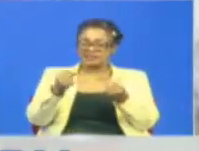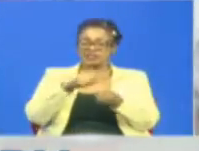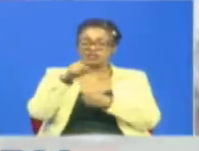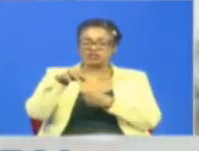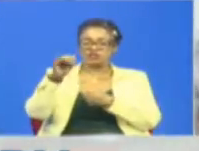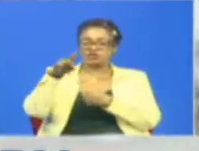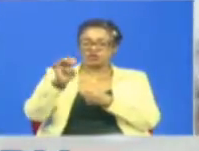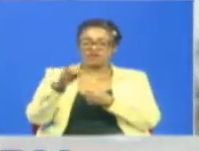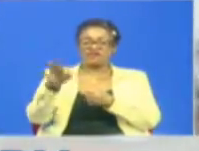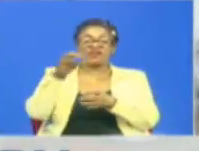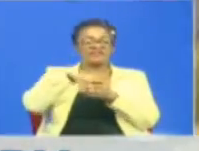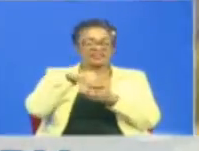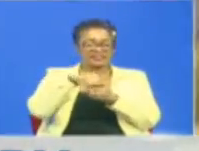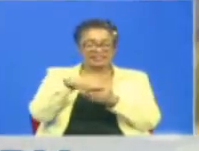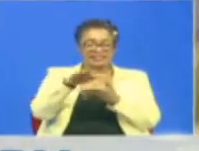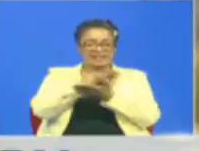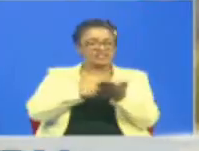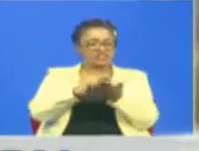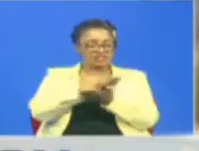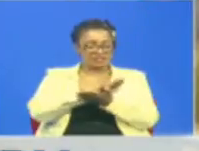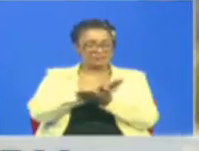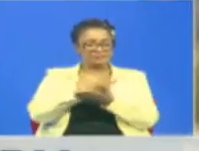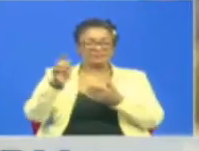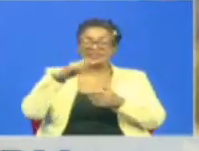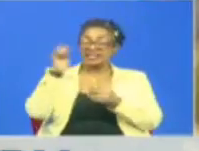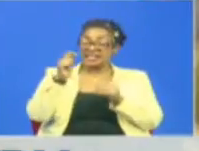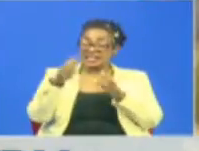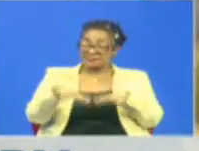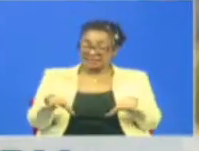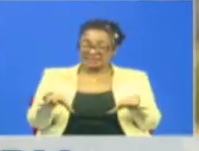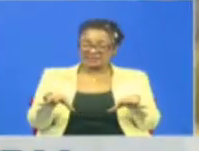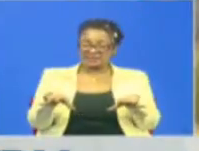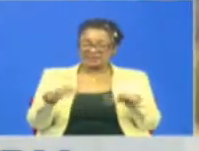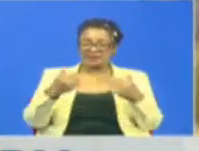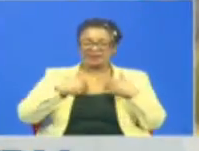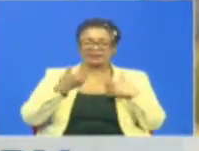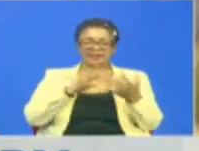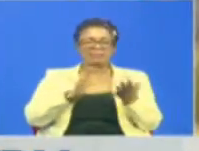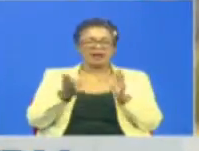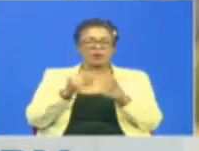in the industry. The Kenyan market has about